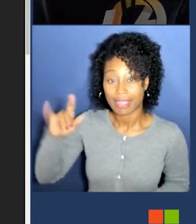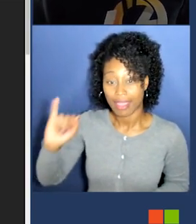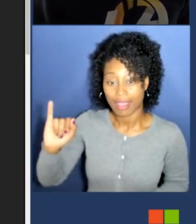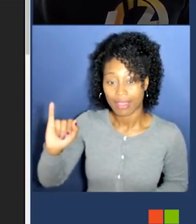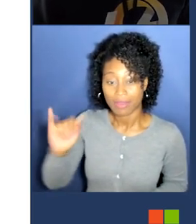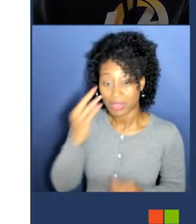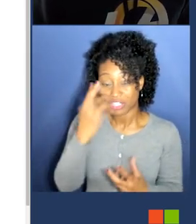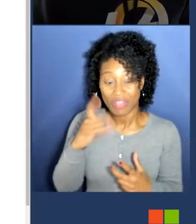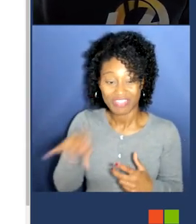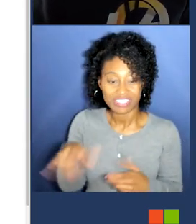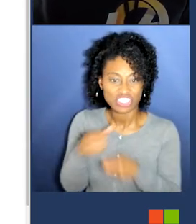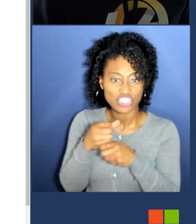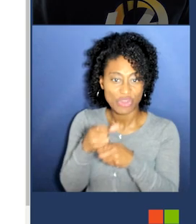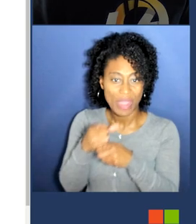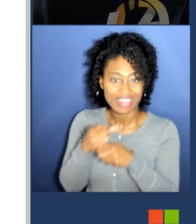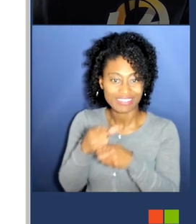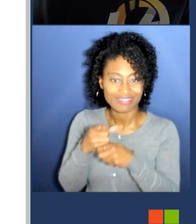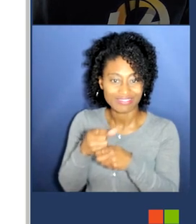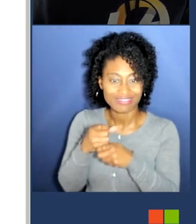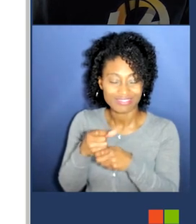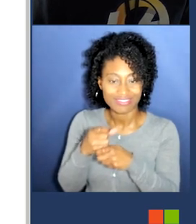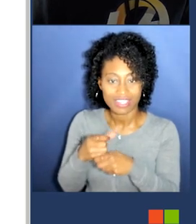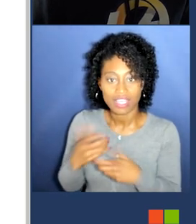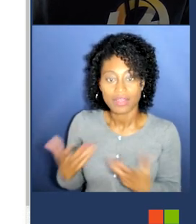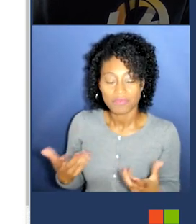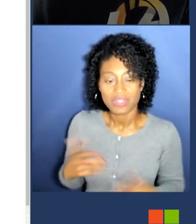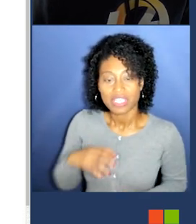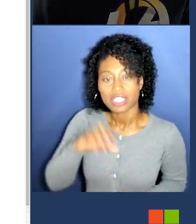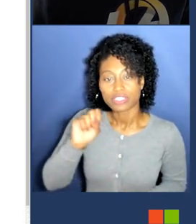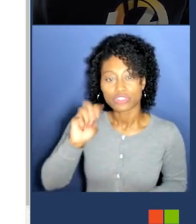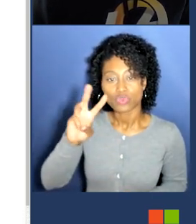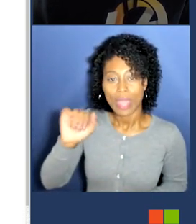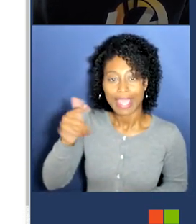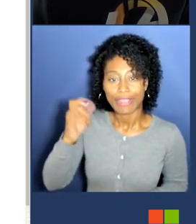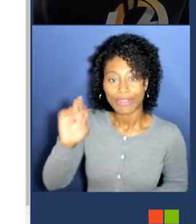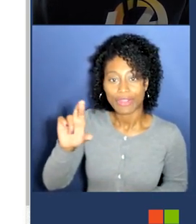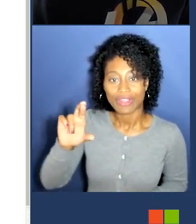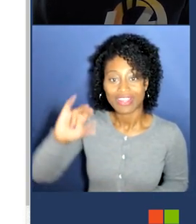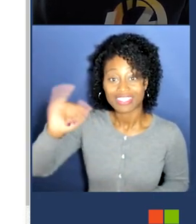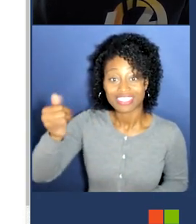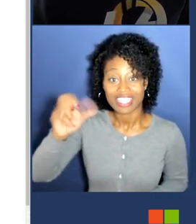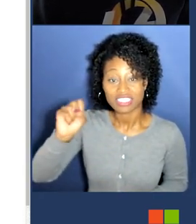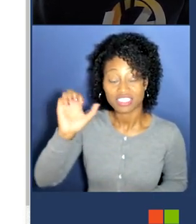this is being generated, this Swagger JSON. So this defines the API.